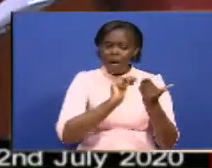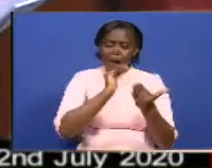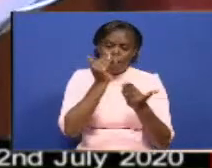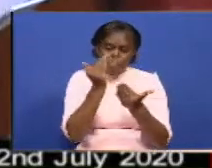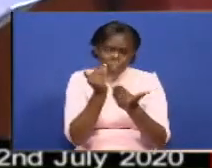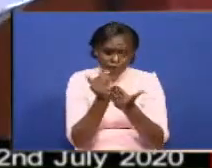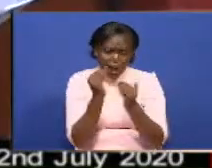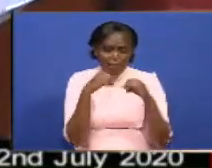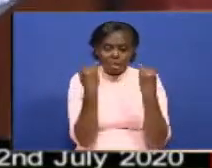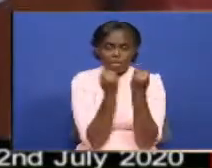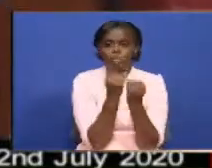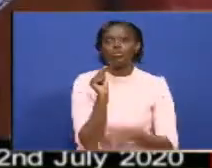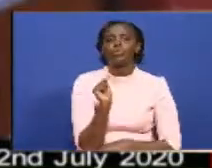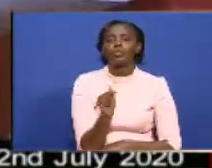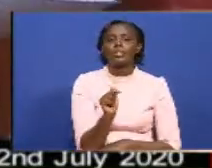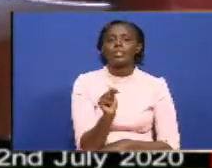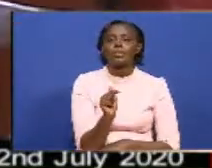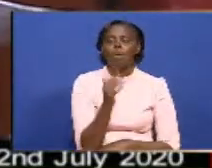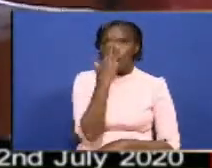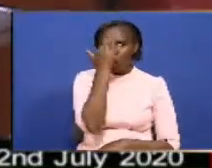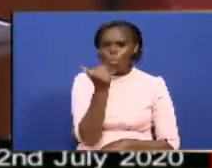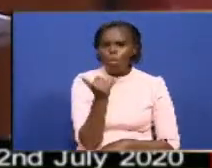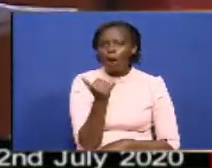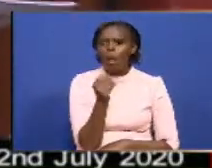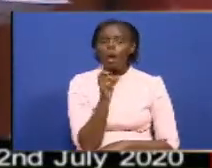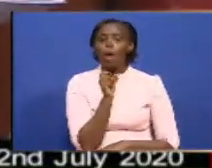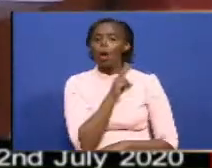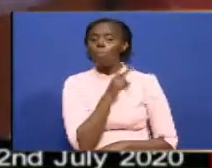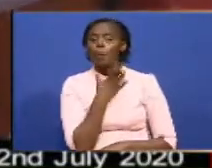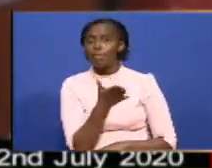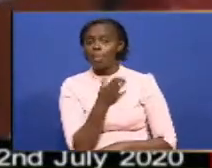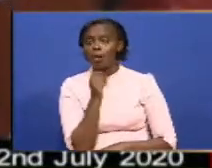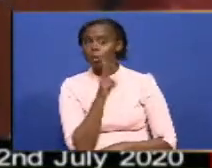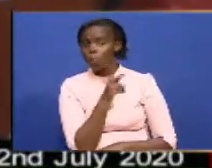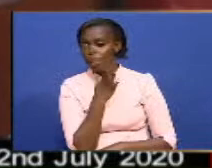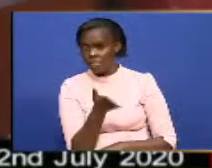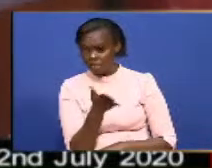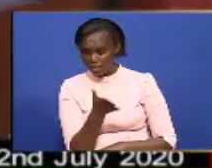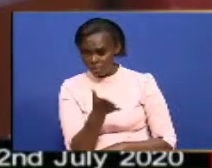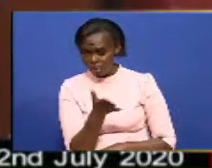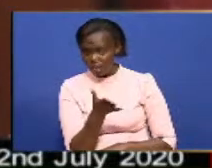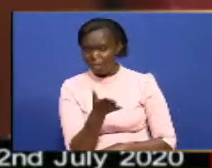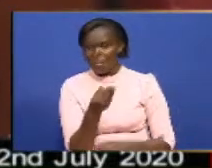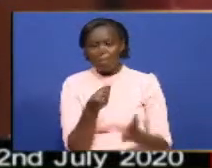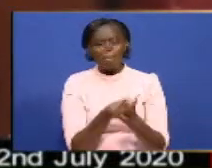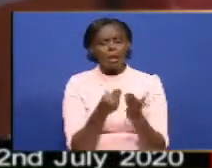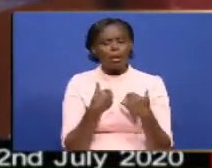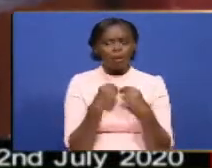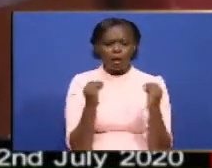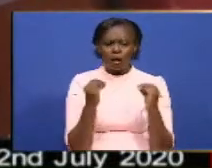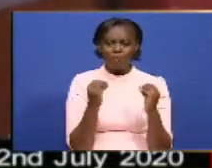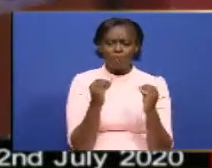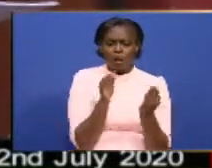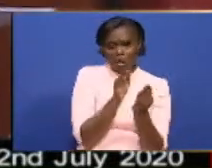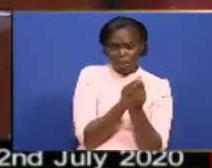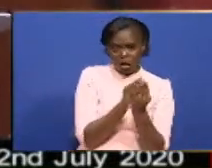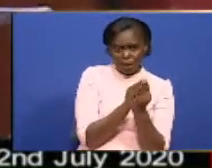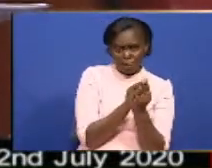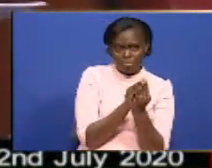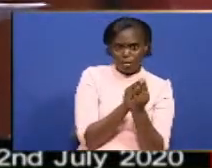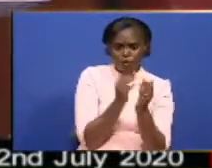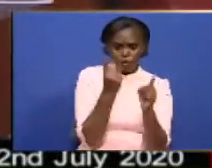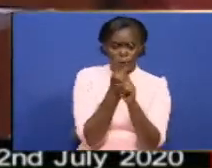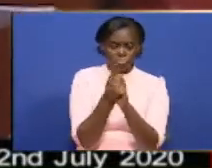those institutions. Because the complaint we have is that there is no money set aside for the